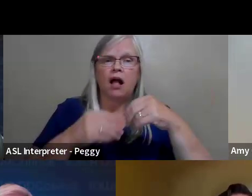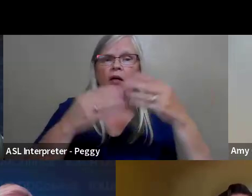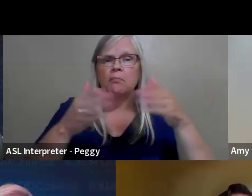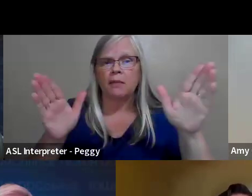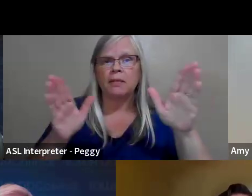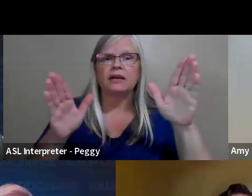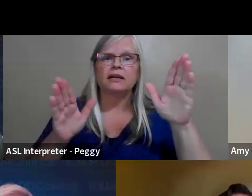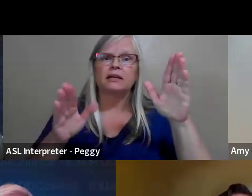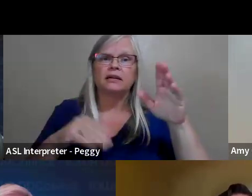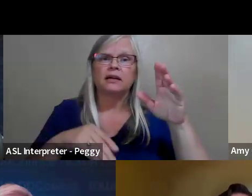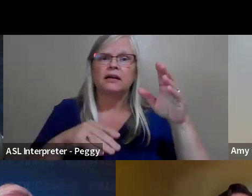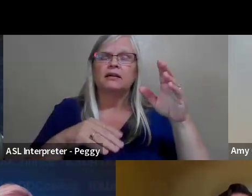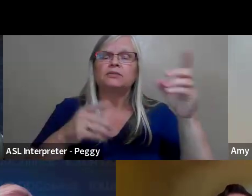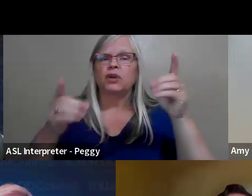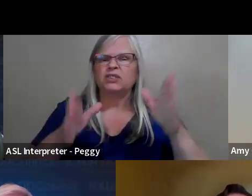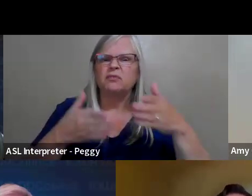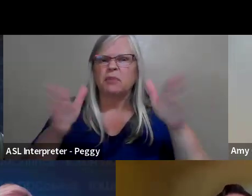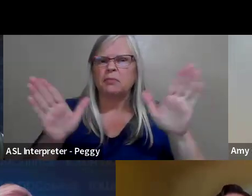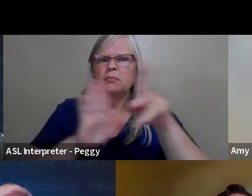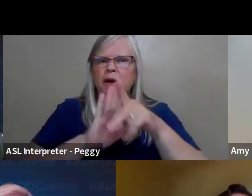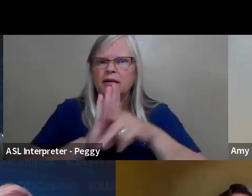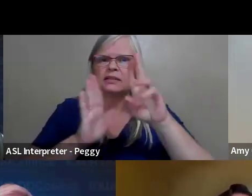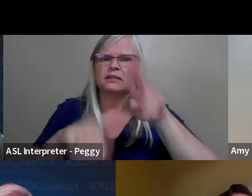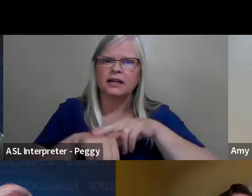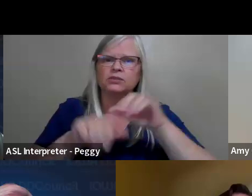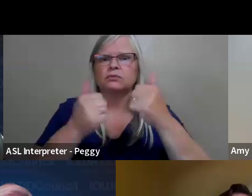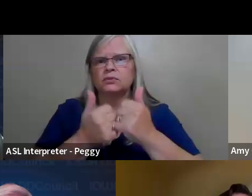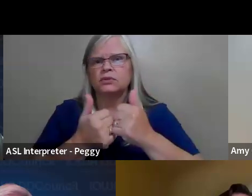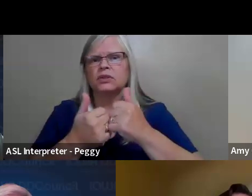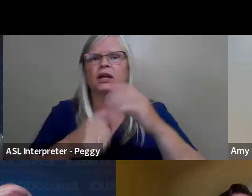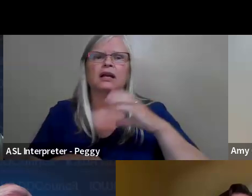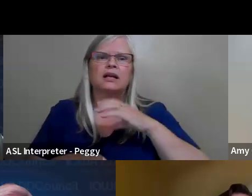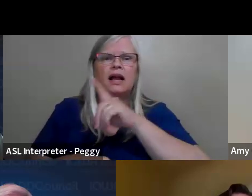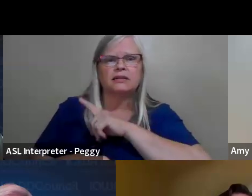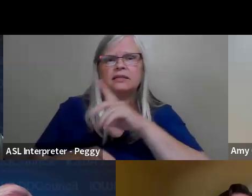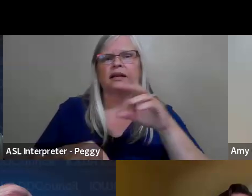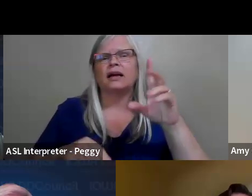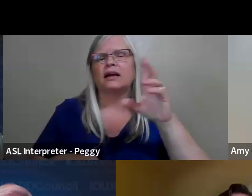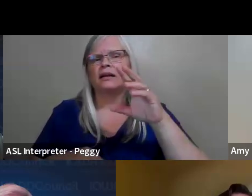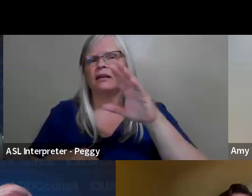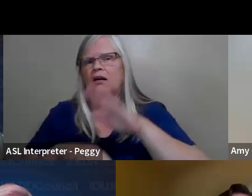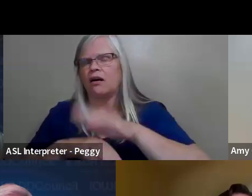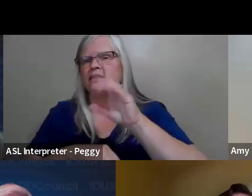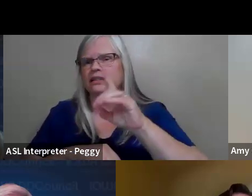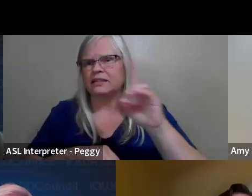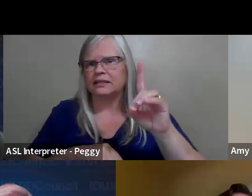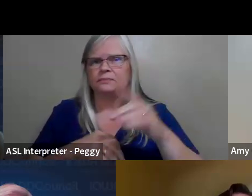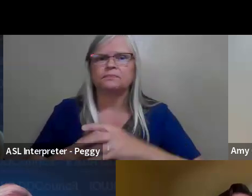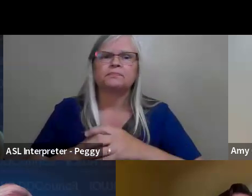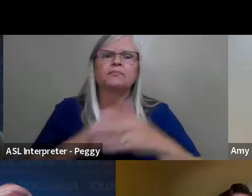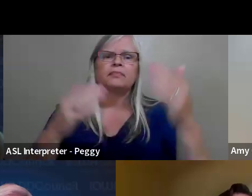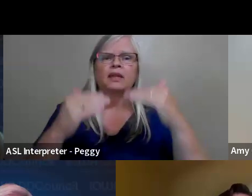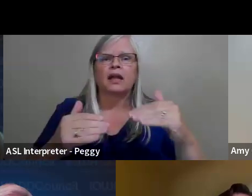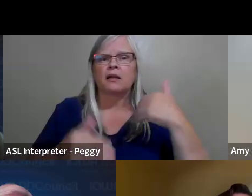on Developmental Disabilities, which is the national organization that the Iowa DD Council is part of. And then we also have a member